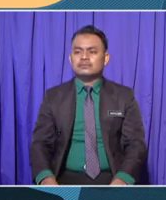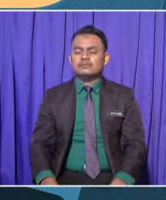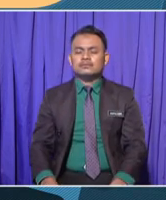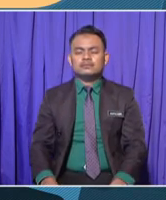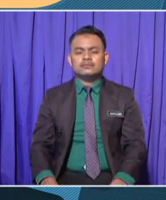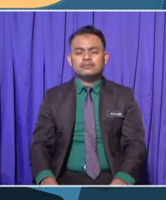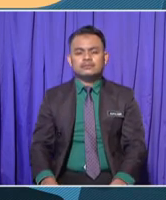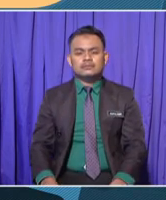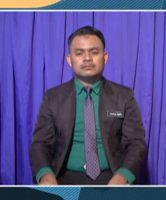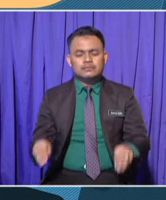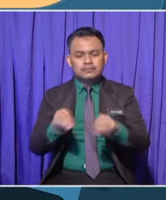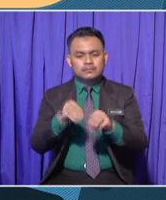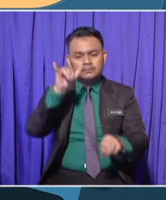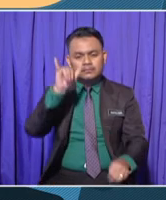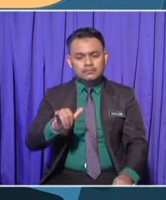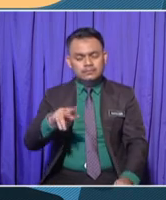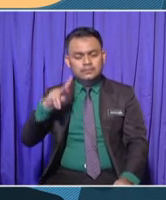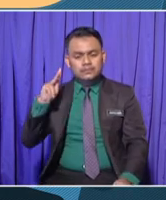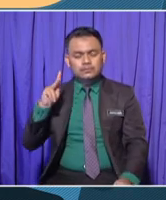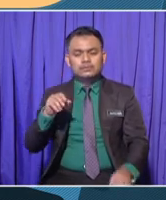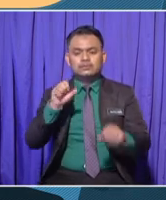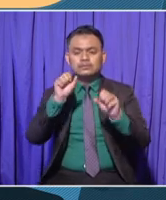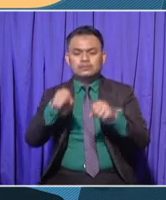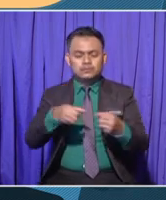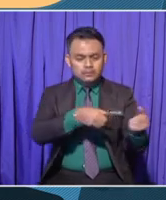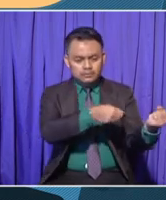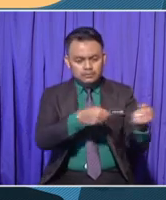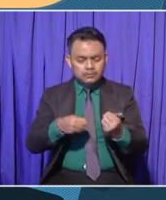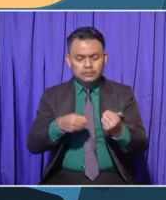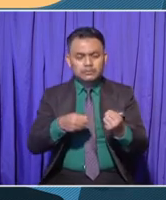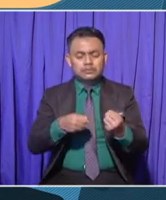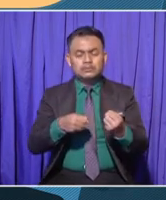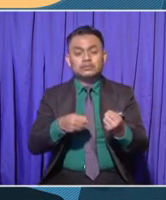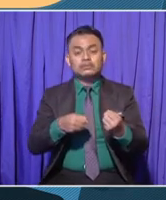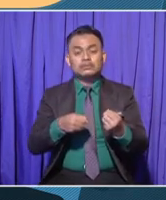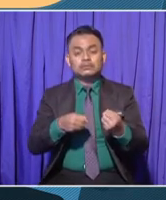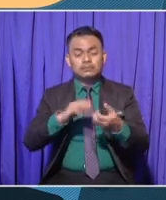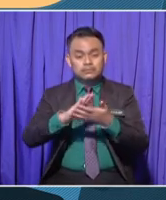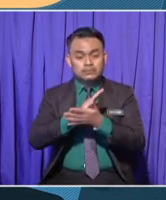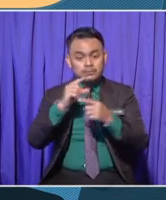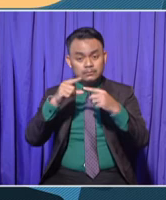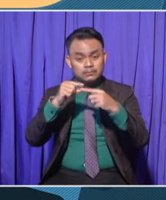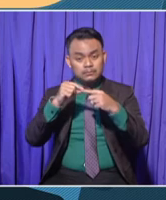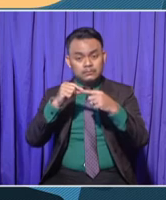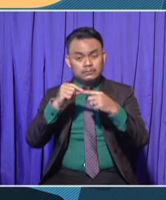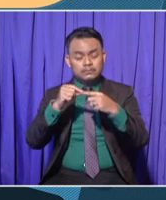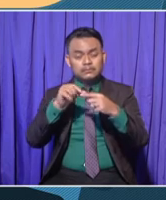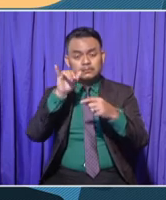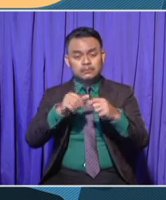A stronger magnet can attract a paperclip from a distance. True or